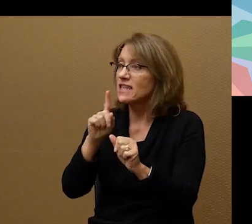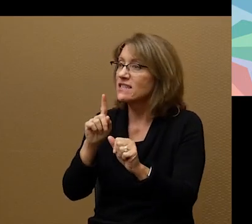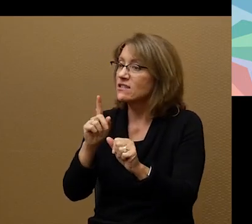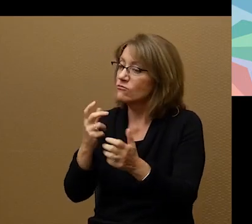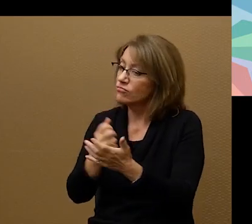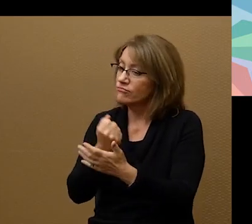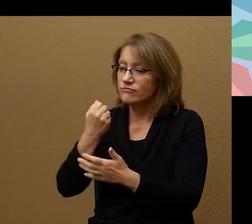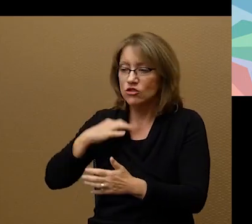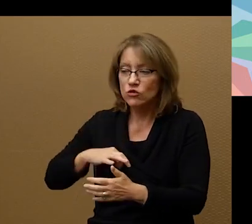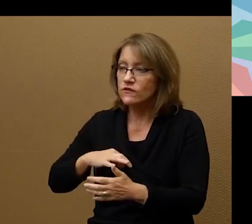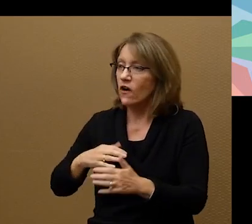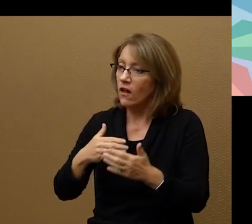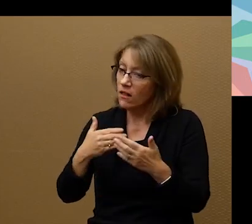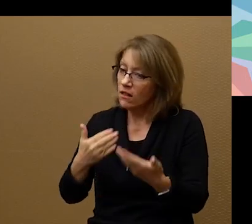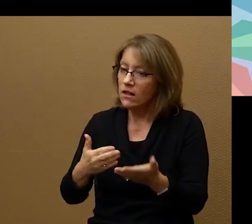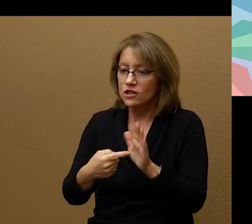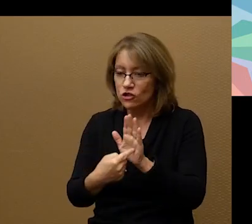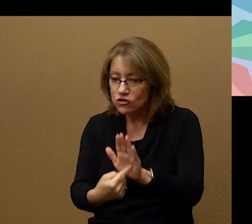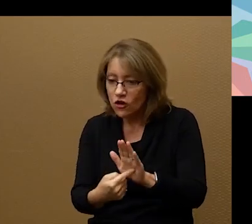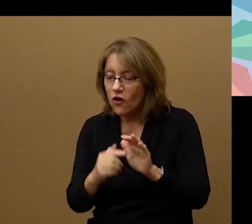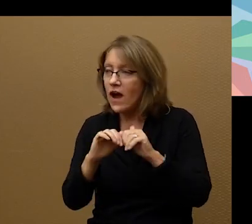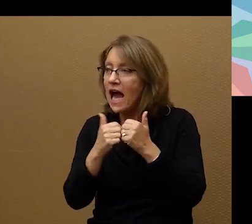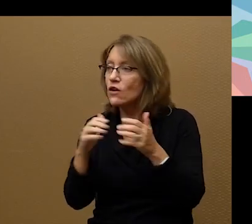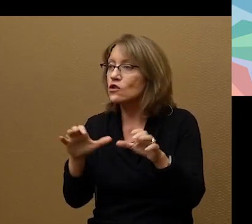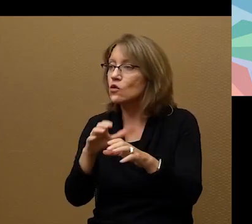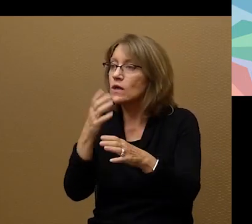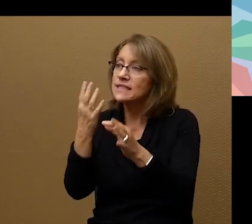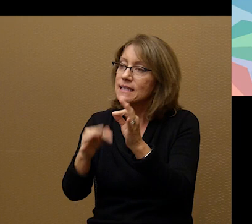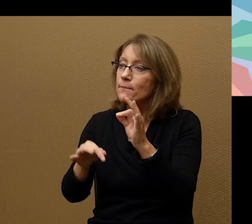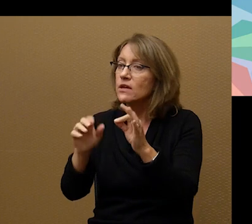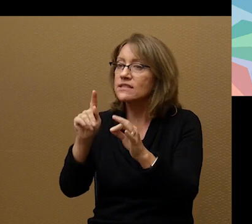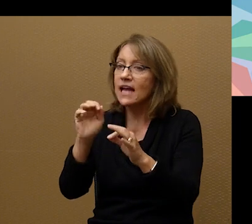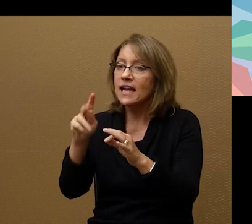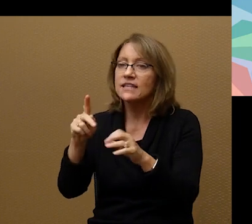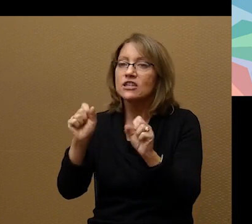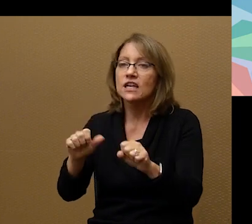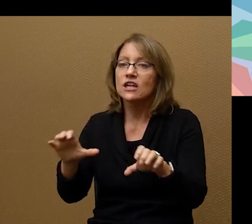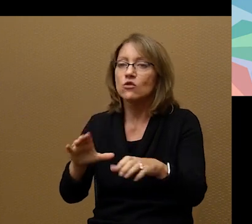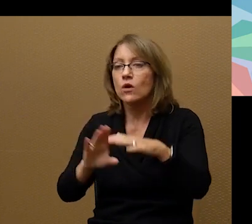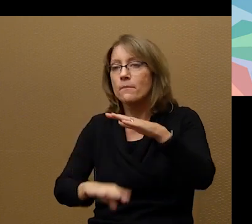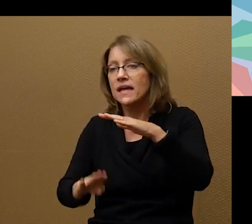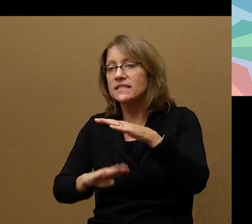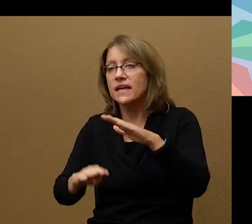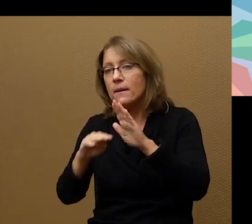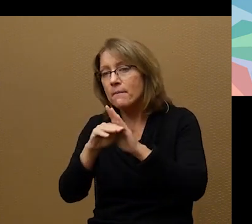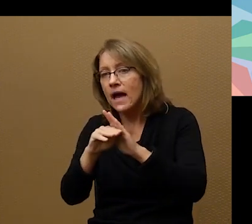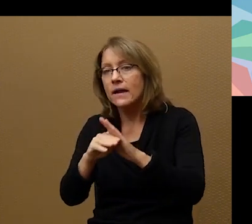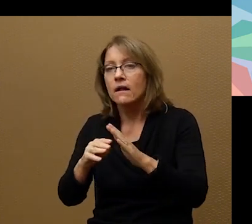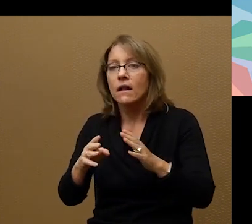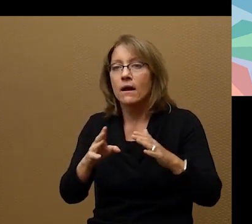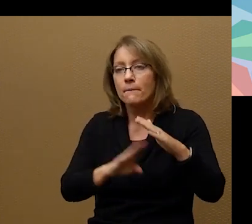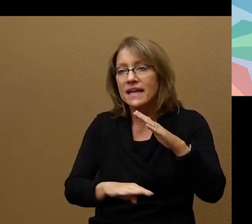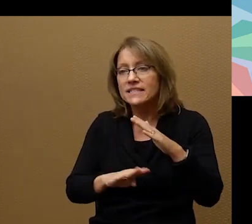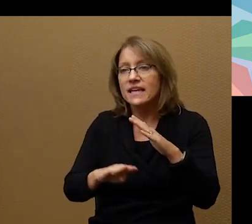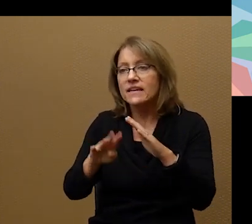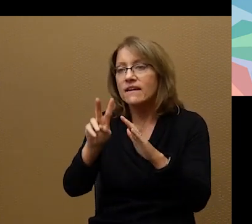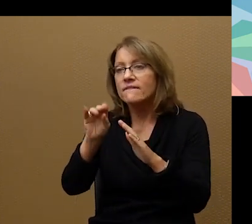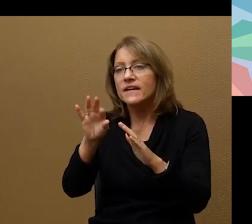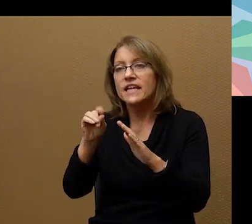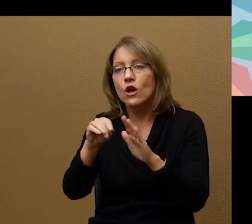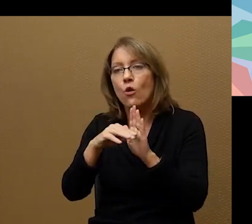just want to show a child how to do a simple task, you could do a basic model, a basic video model where